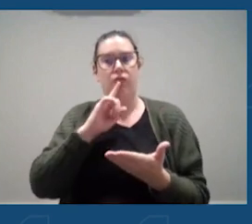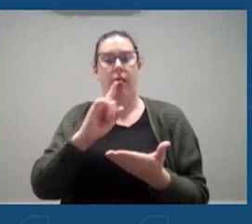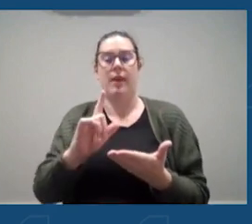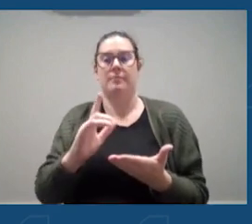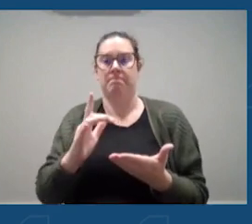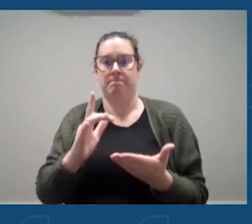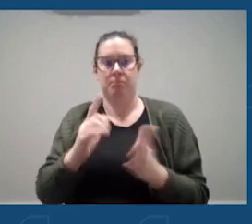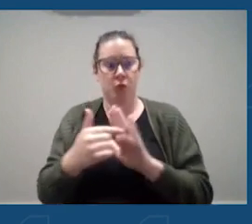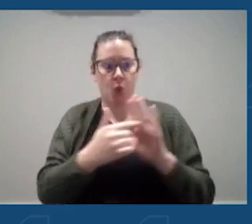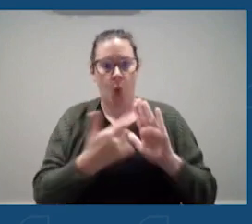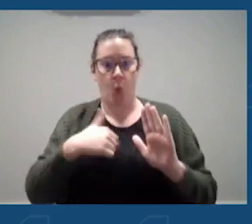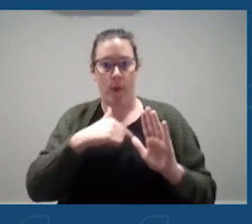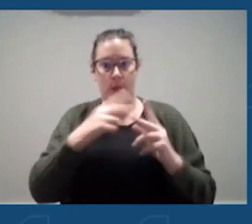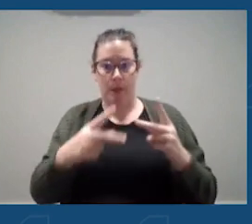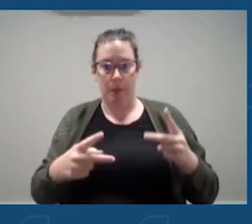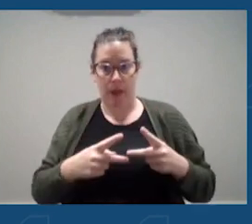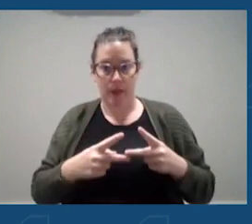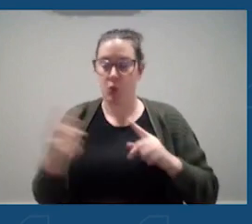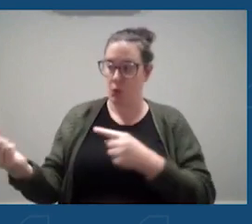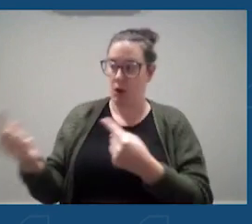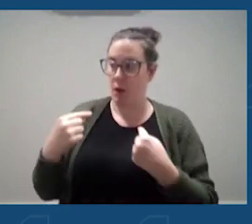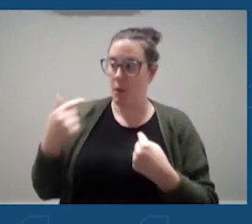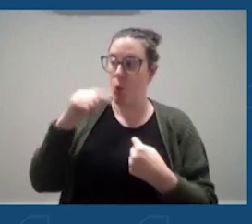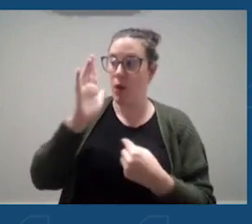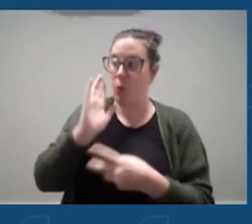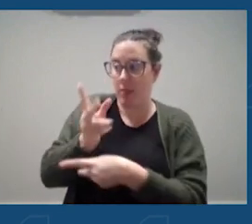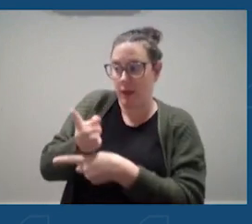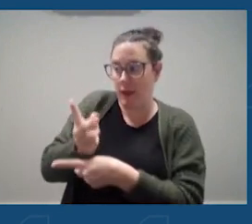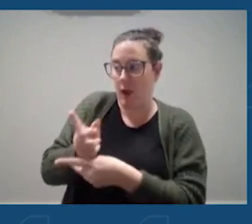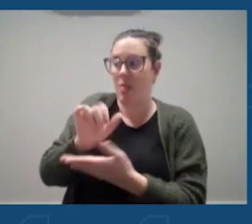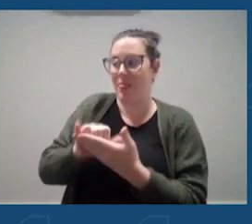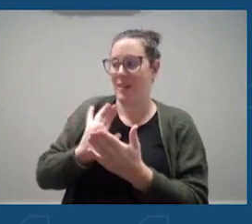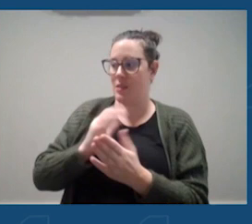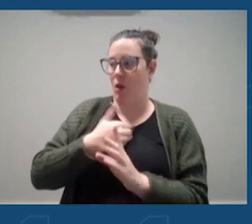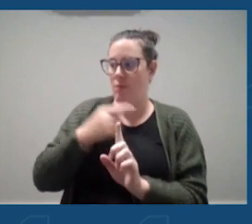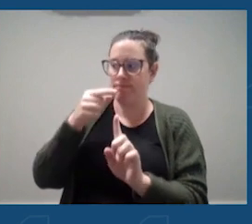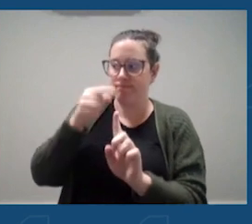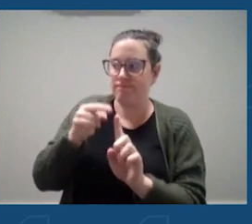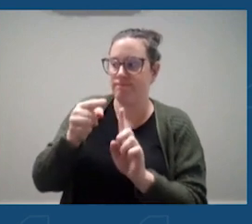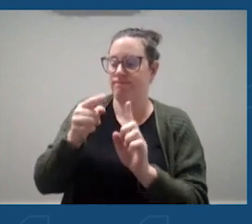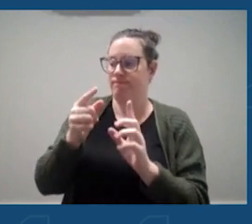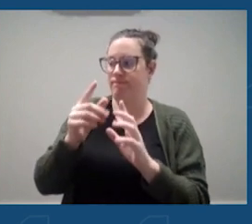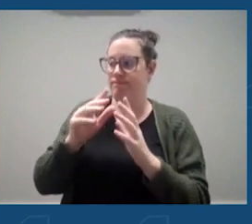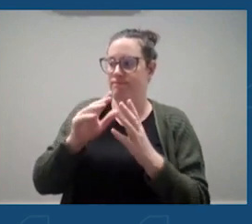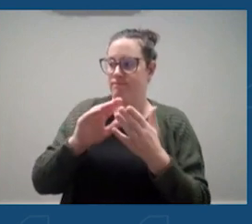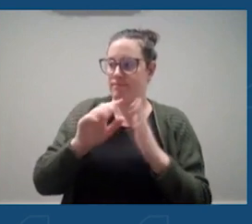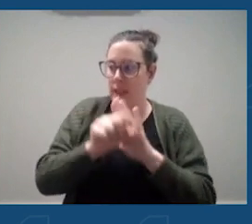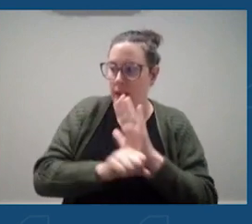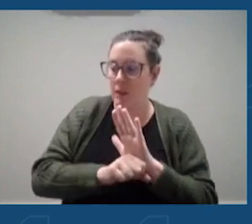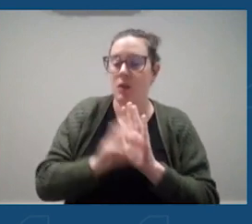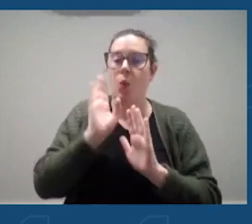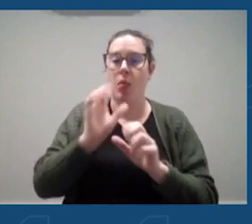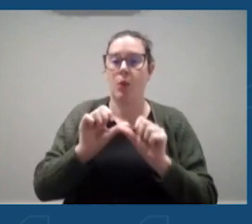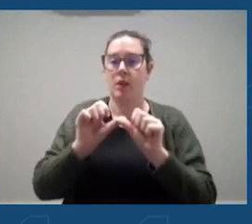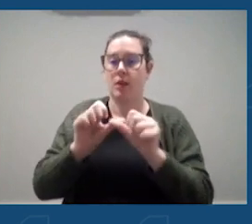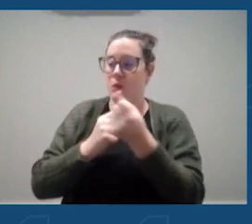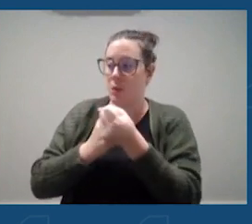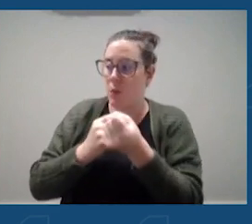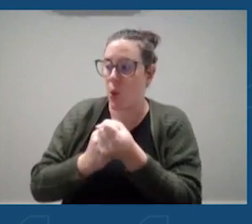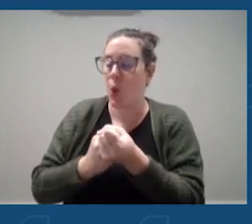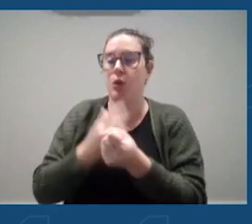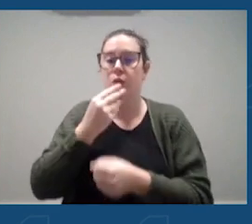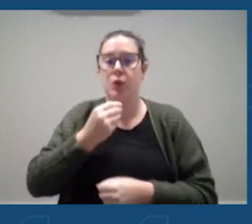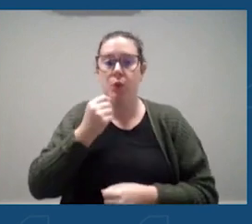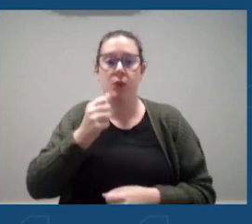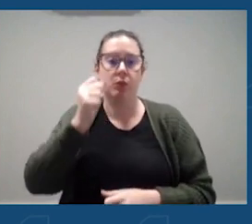will take care of you. That's who we are. And so we're going to continue standing with our Jewish brothers and sisters